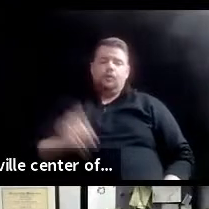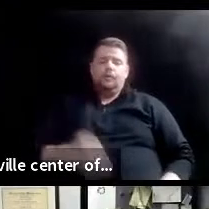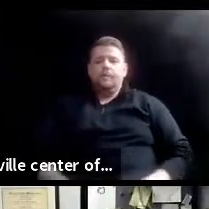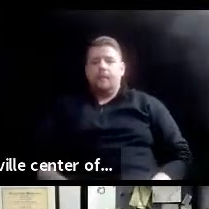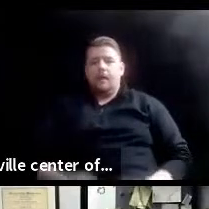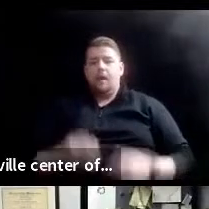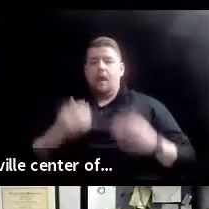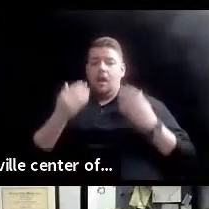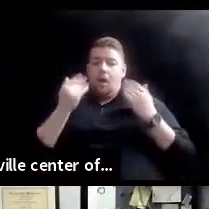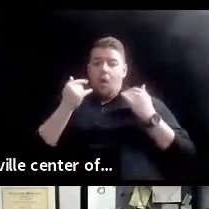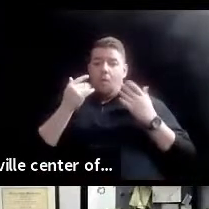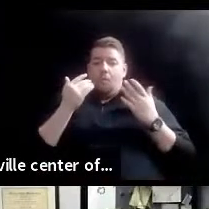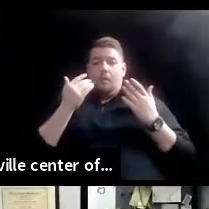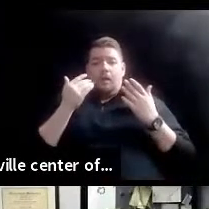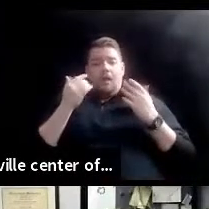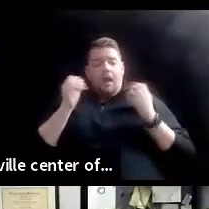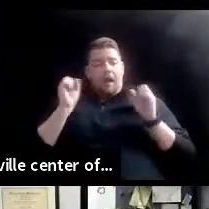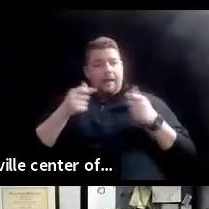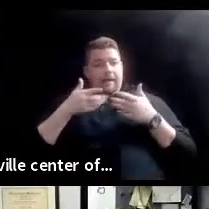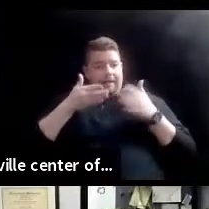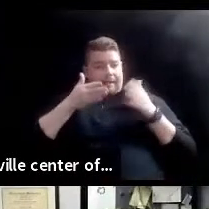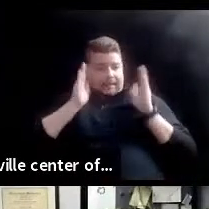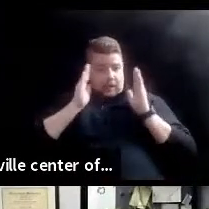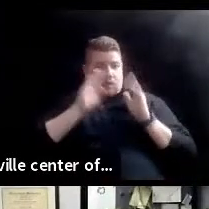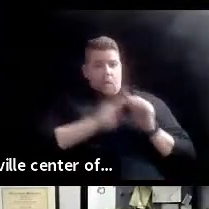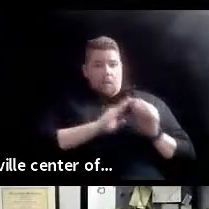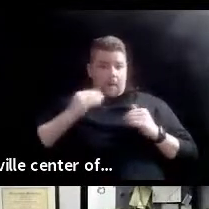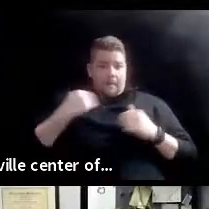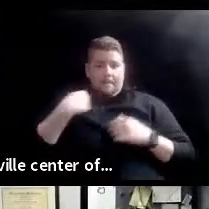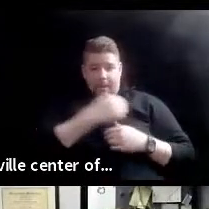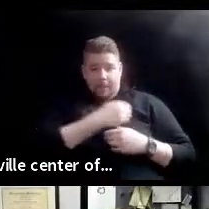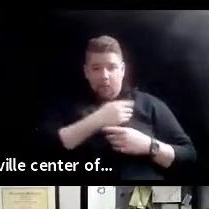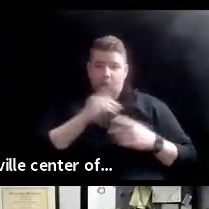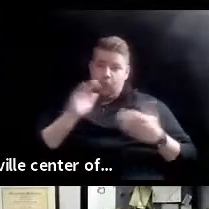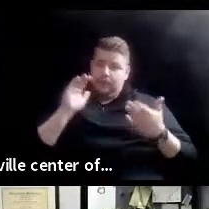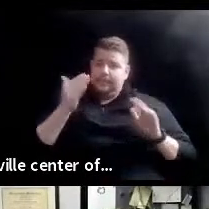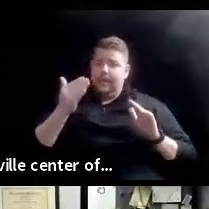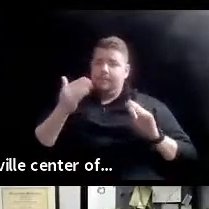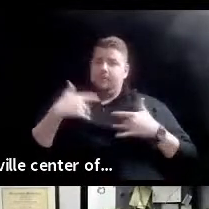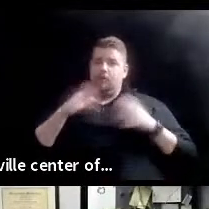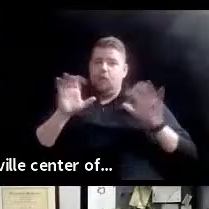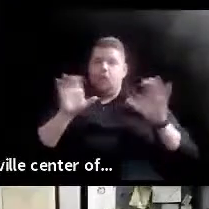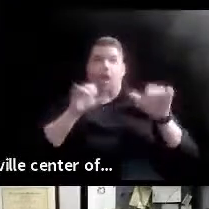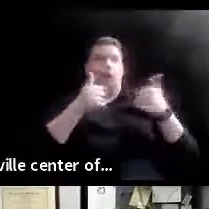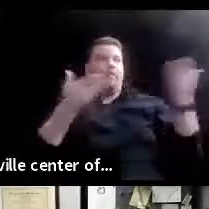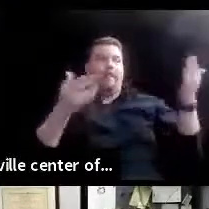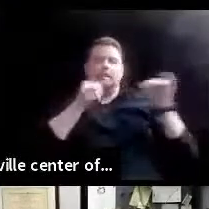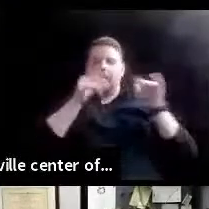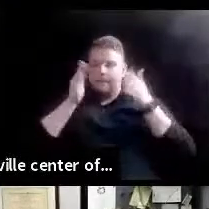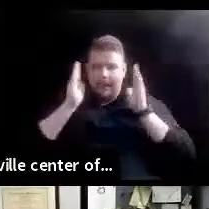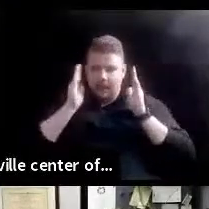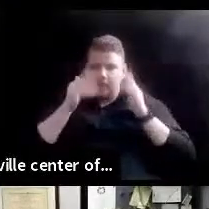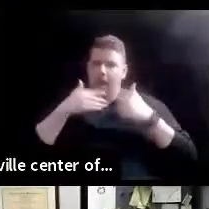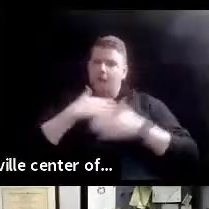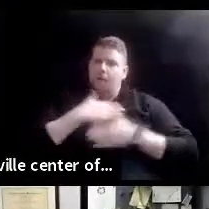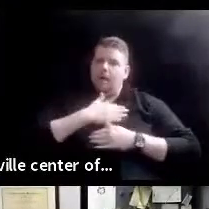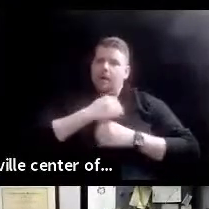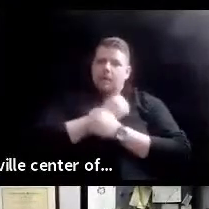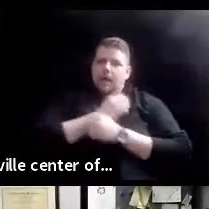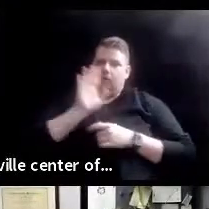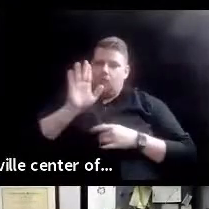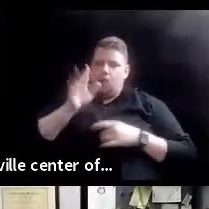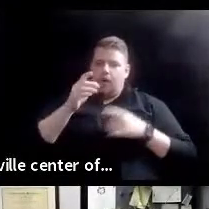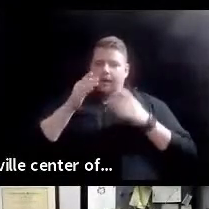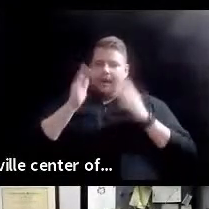I hope to get the attention of the board members who seem to be doing other things and not paying attention. Would love to have your attention